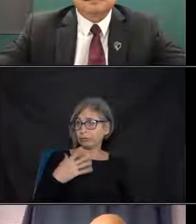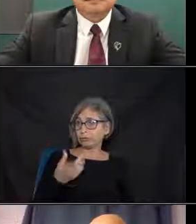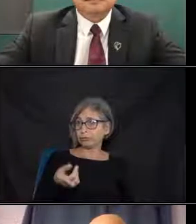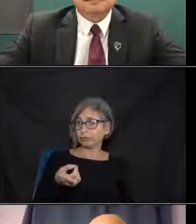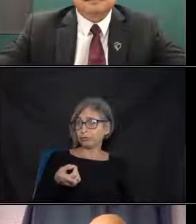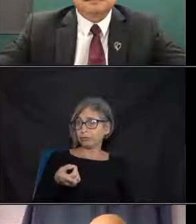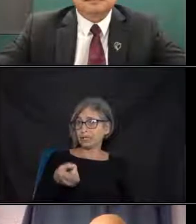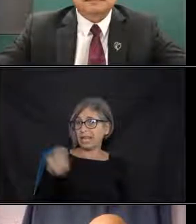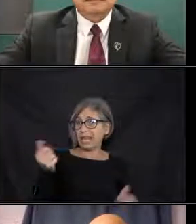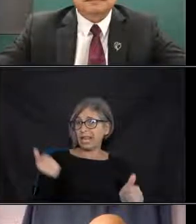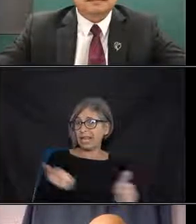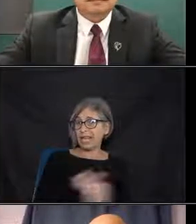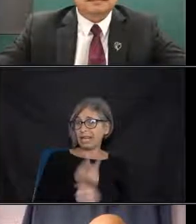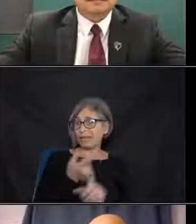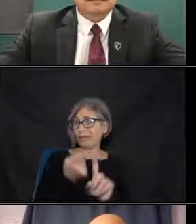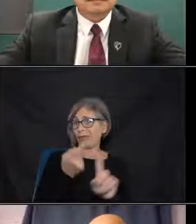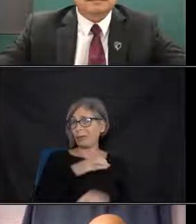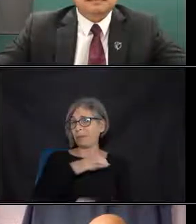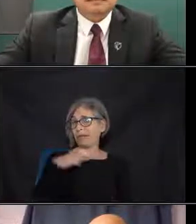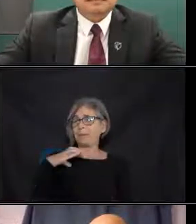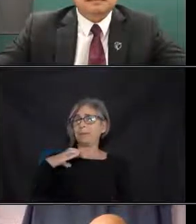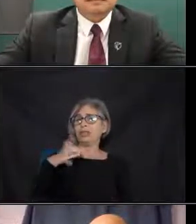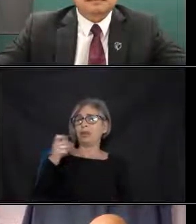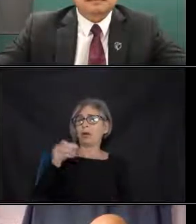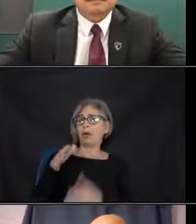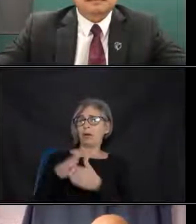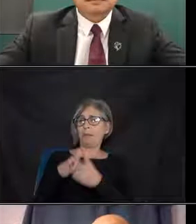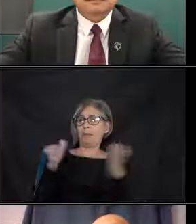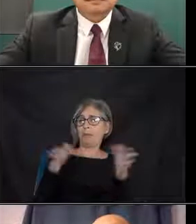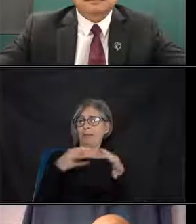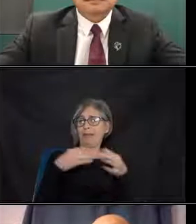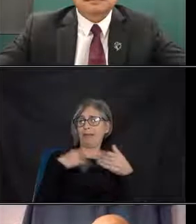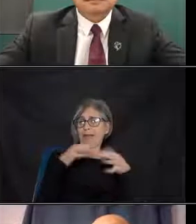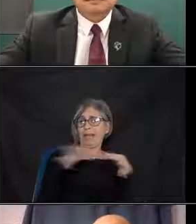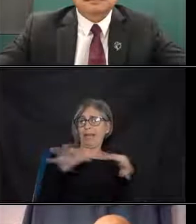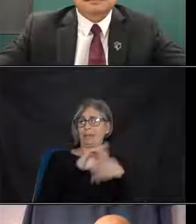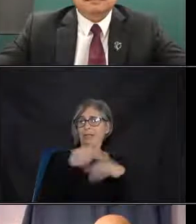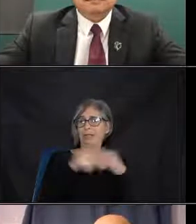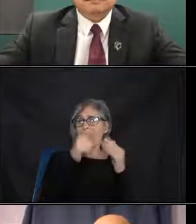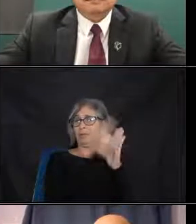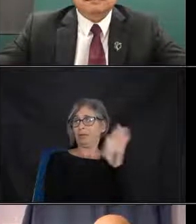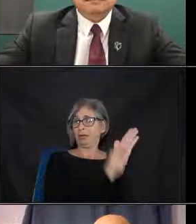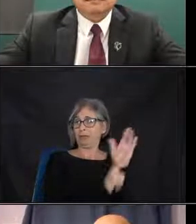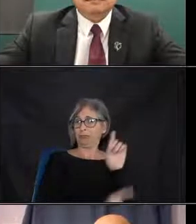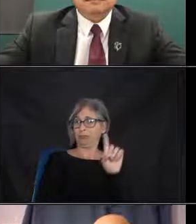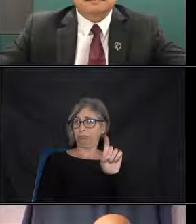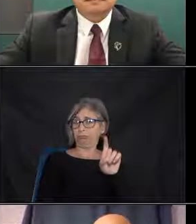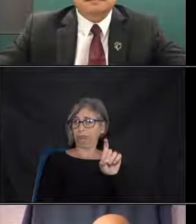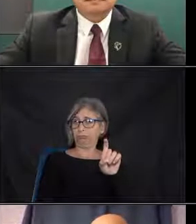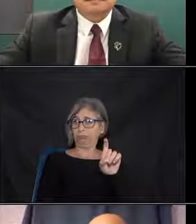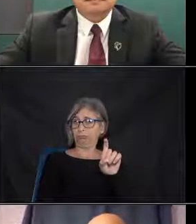Did anyone from the commission or public have any comments regarding this ordinance?